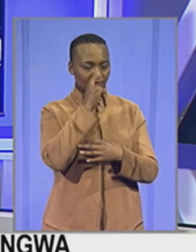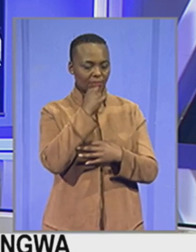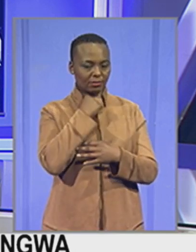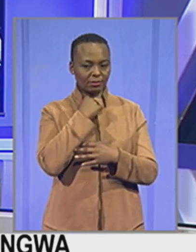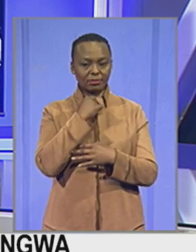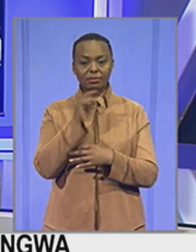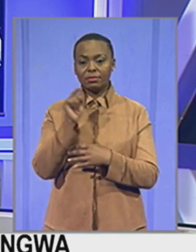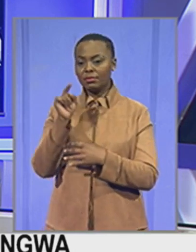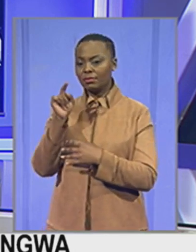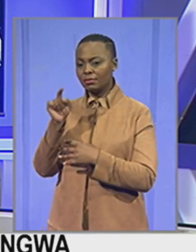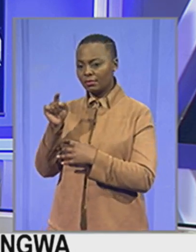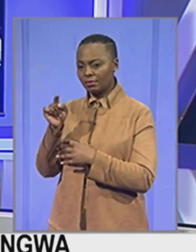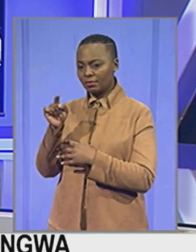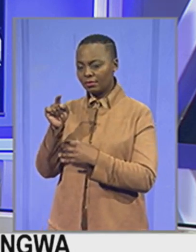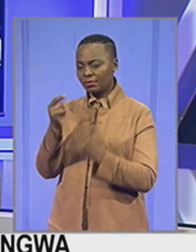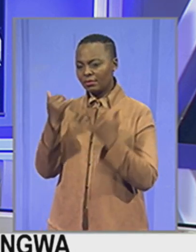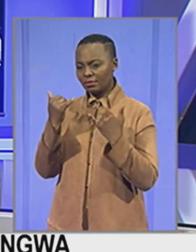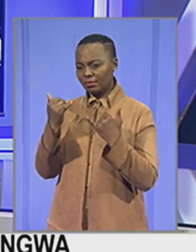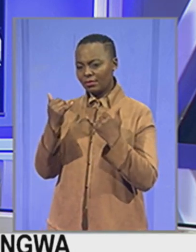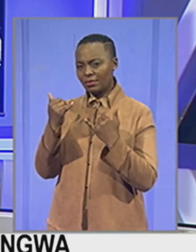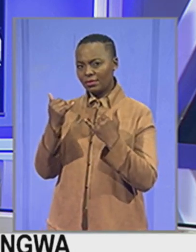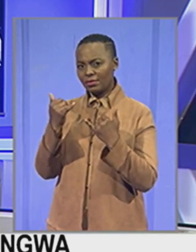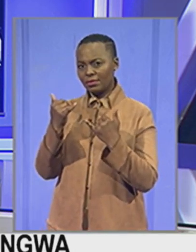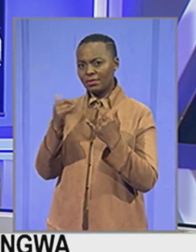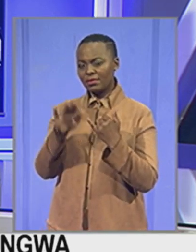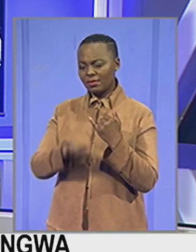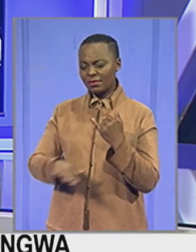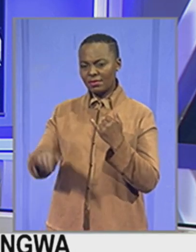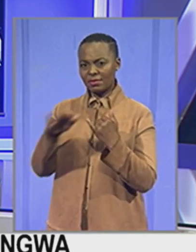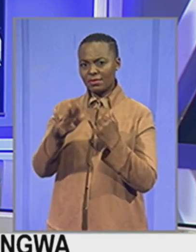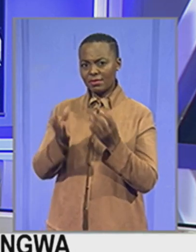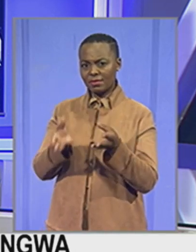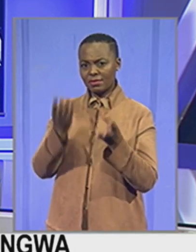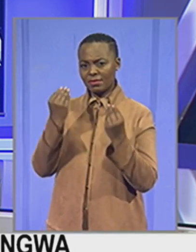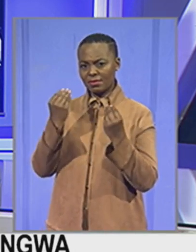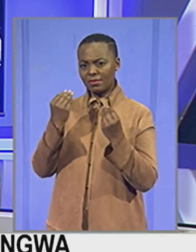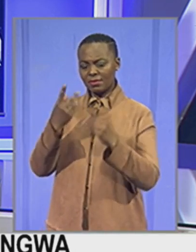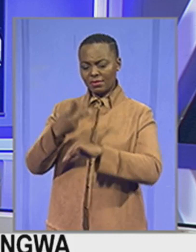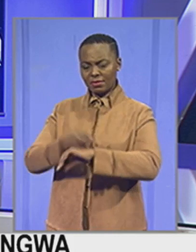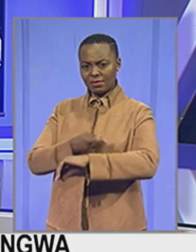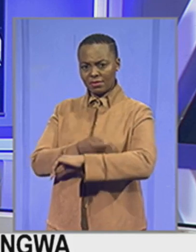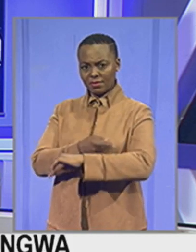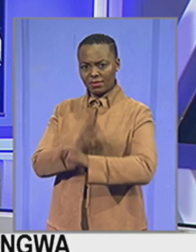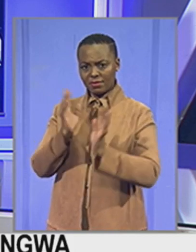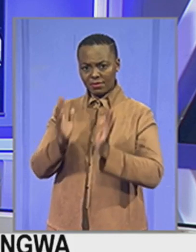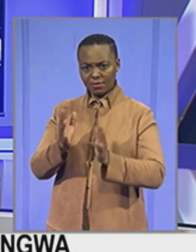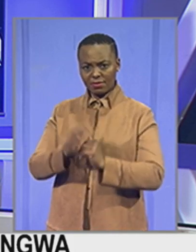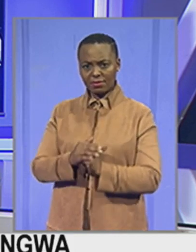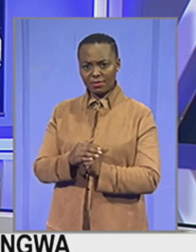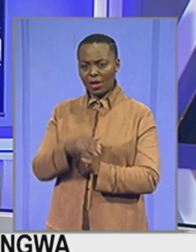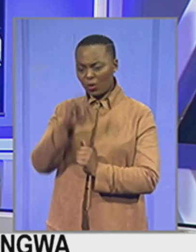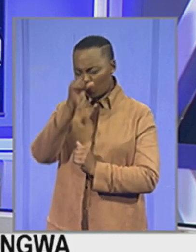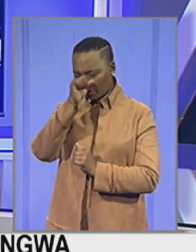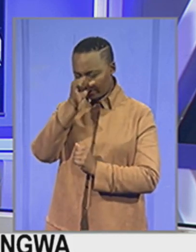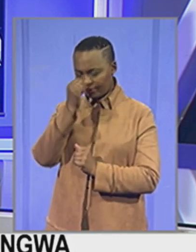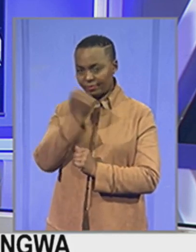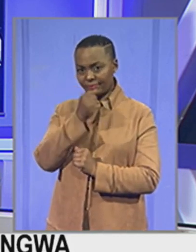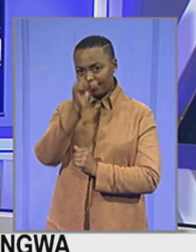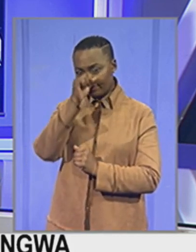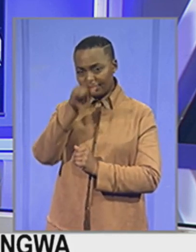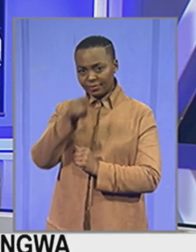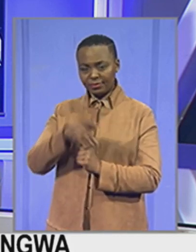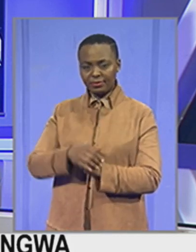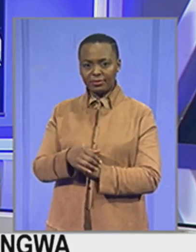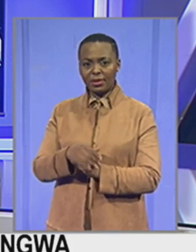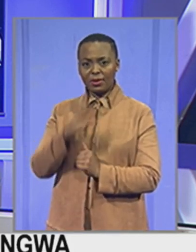a baamogedi ba dikaraki tseno ba newa le ditonki. Fa ile gore ba di newa ba newa di le kae jaanong fa di ka swa kgotsa